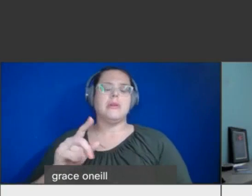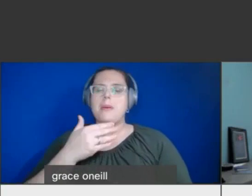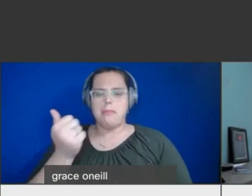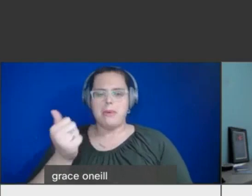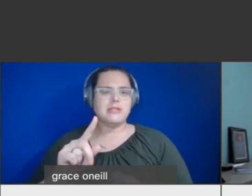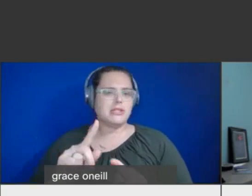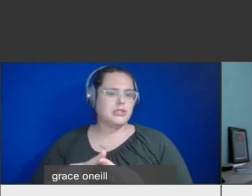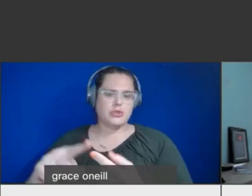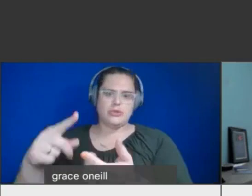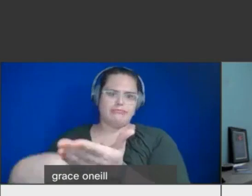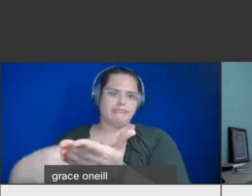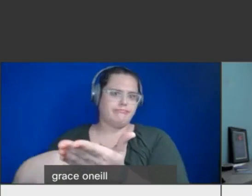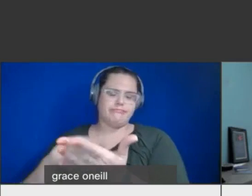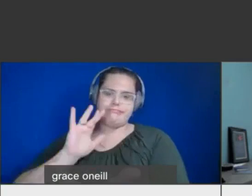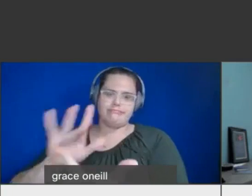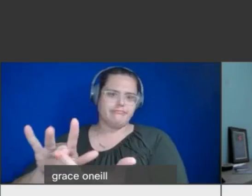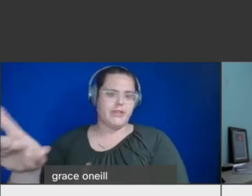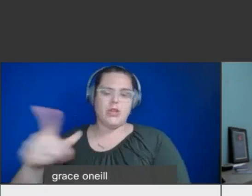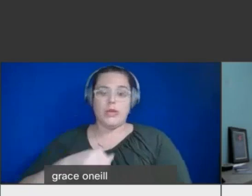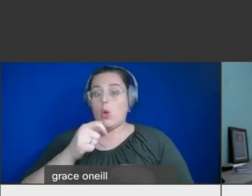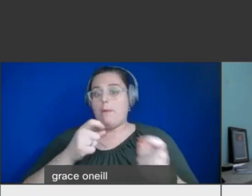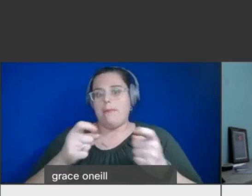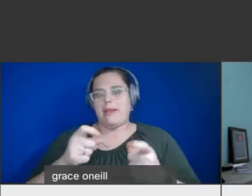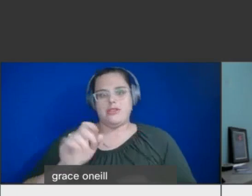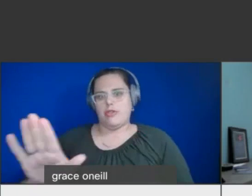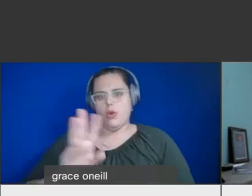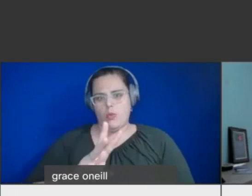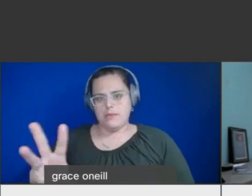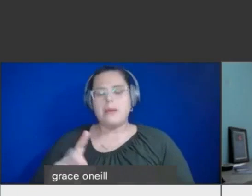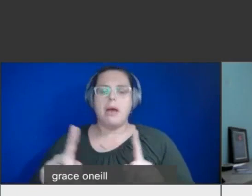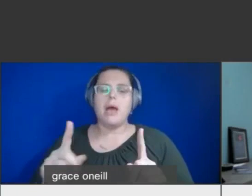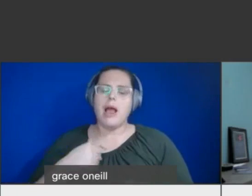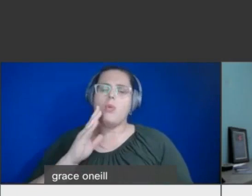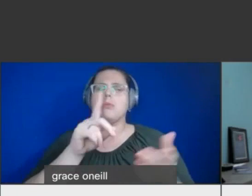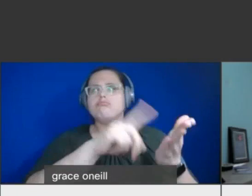We don't manage DC Health site, but I will look into it and see if I can